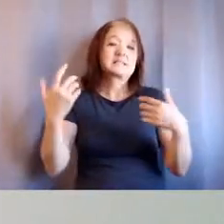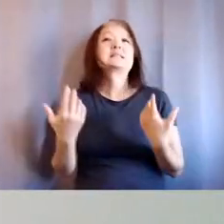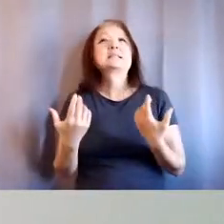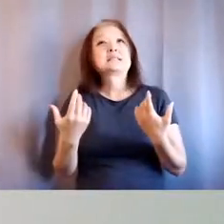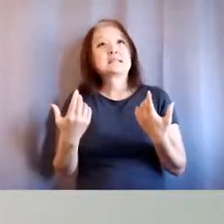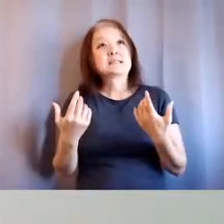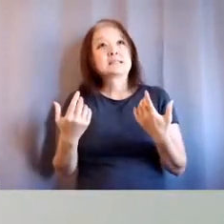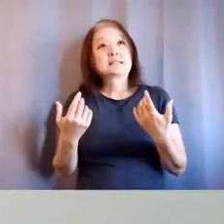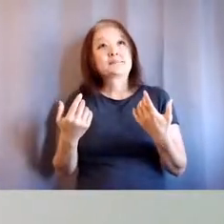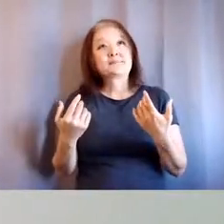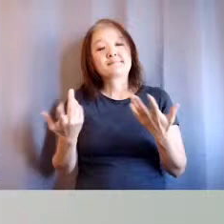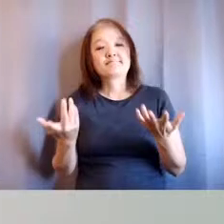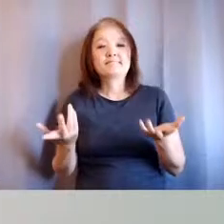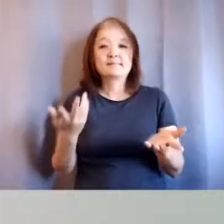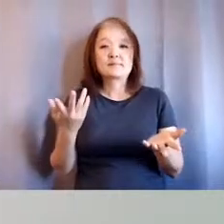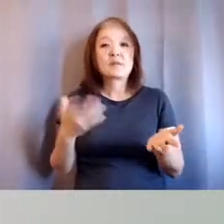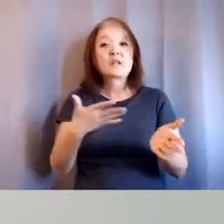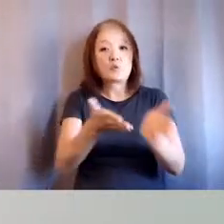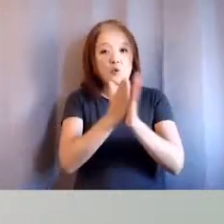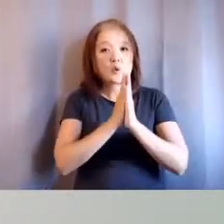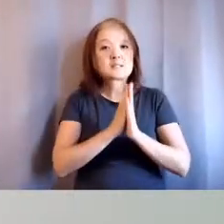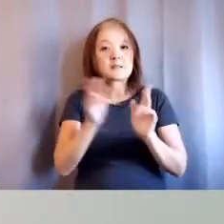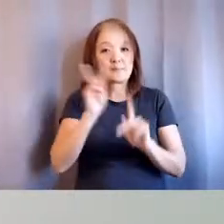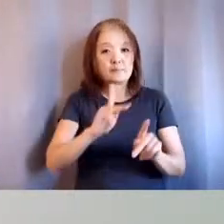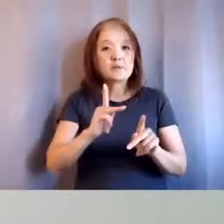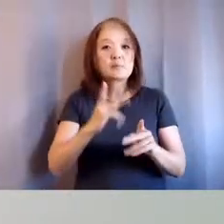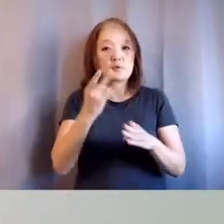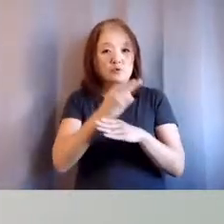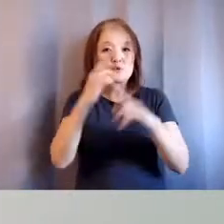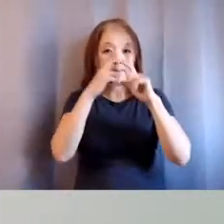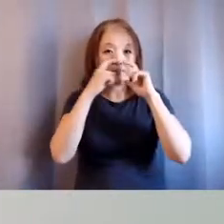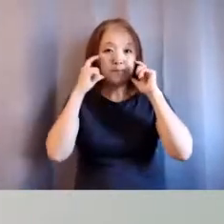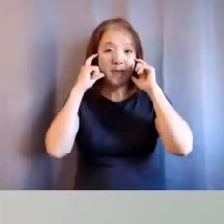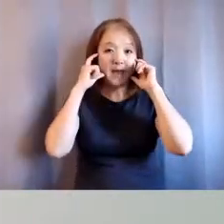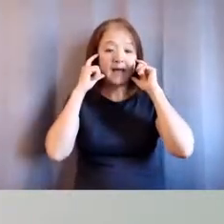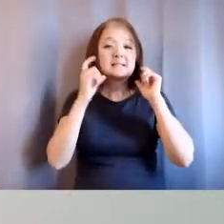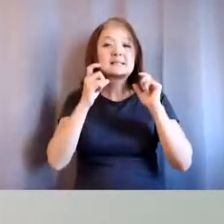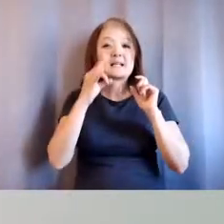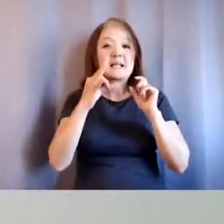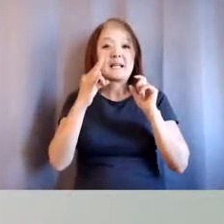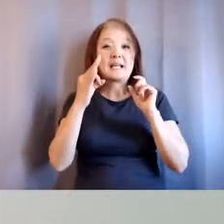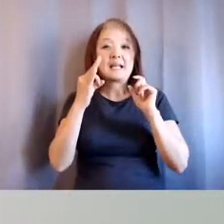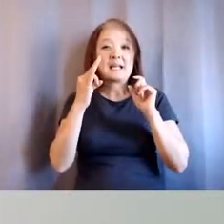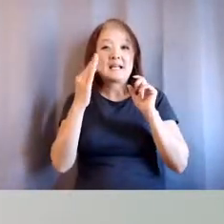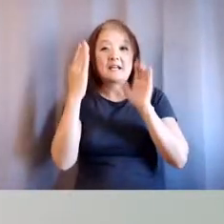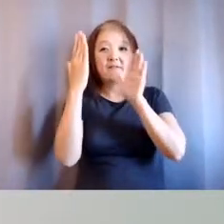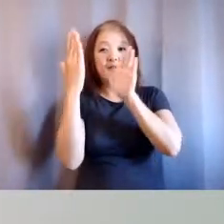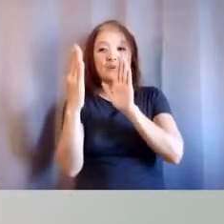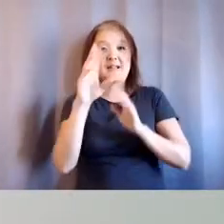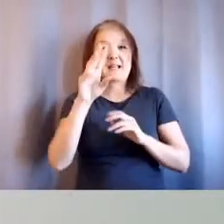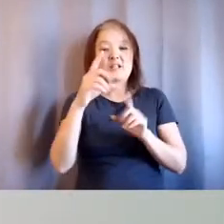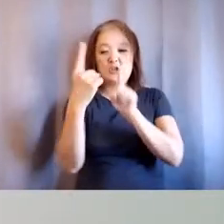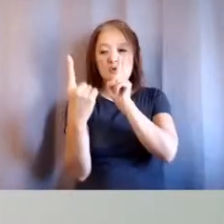are requesting that folks wear masks if they're within 6 feet of each other.